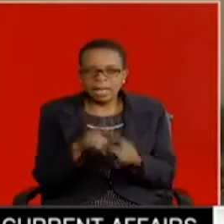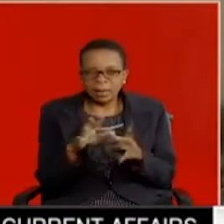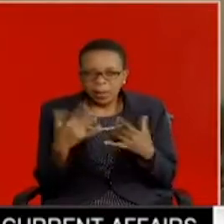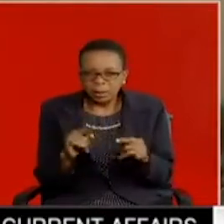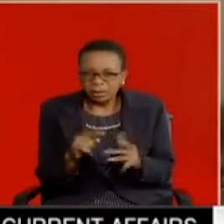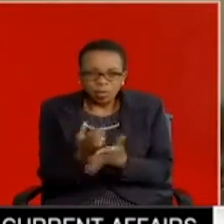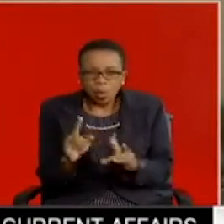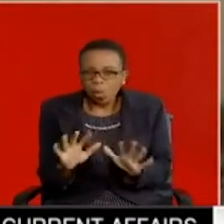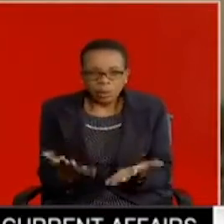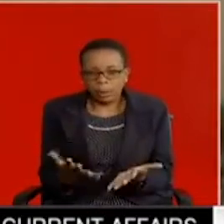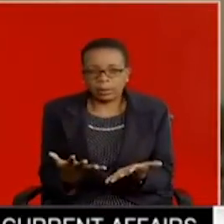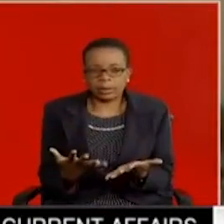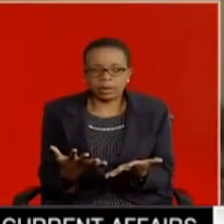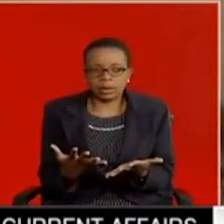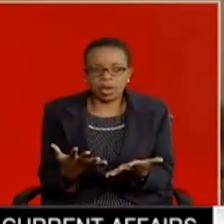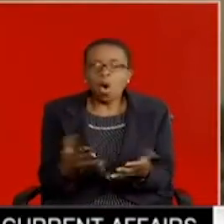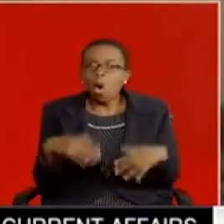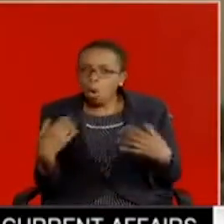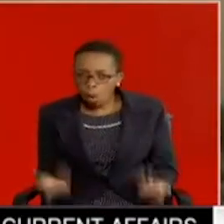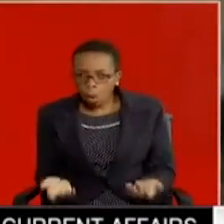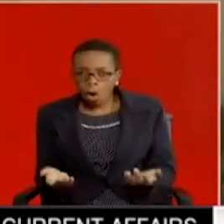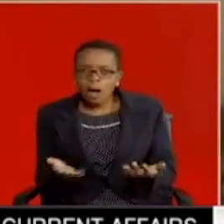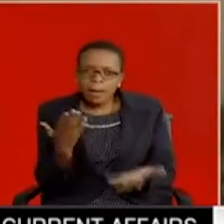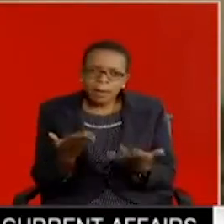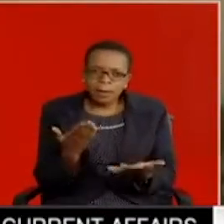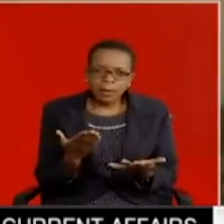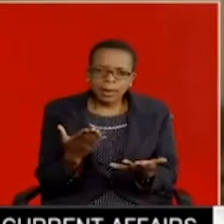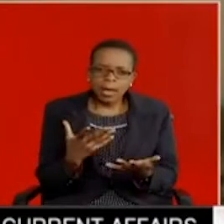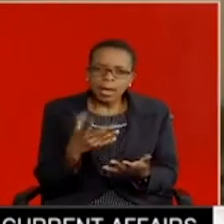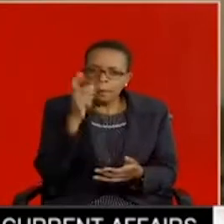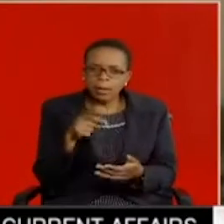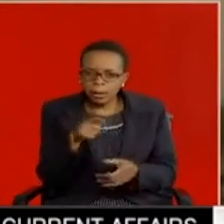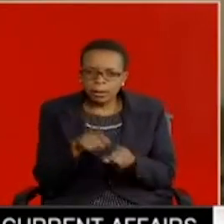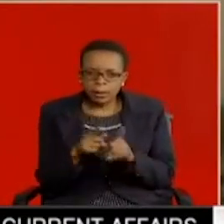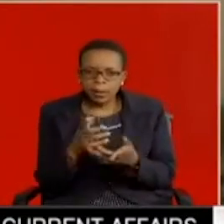reactions, or has somebody reacted to the vaccine?